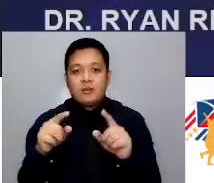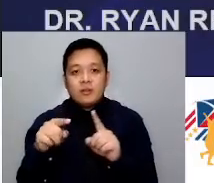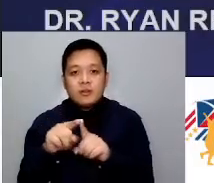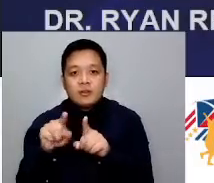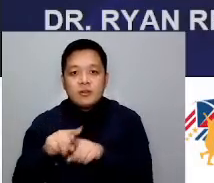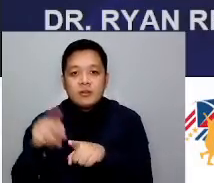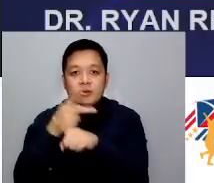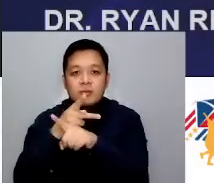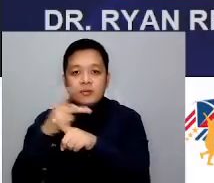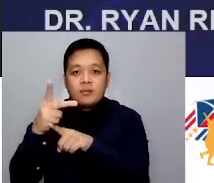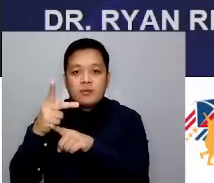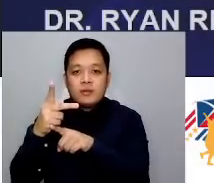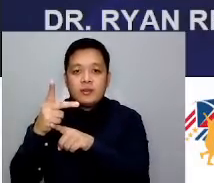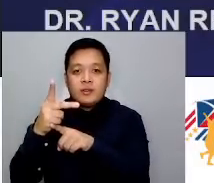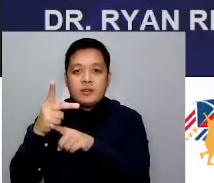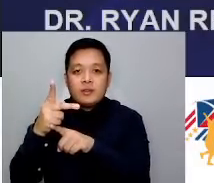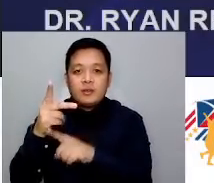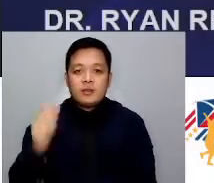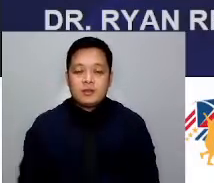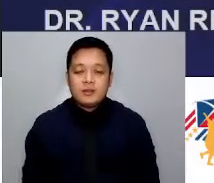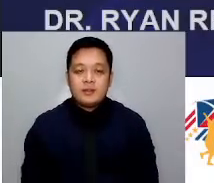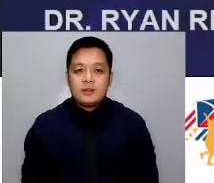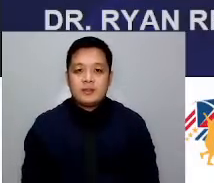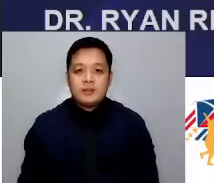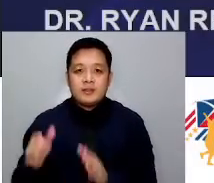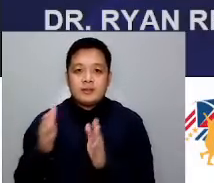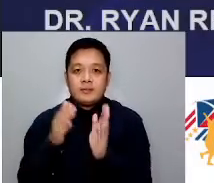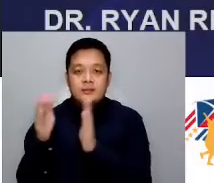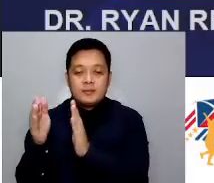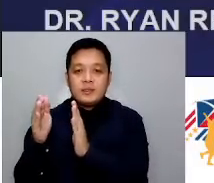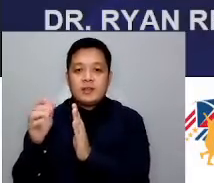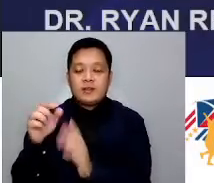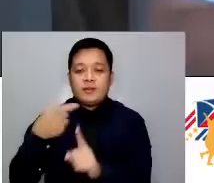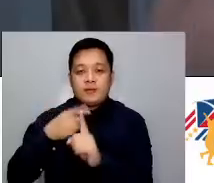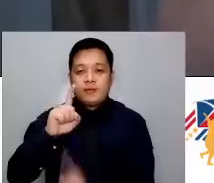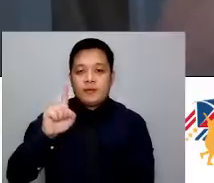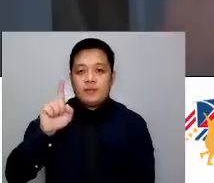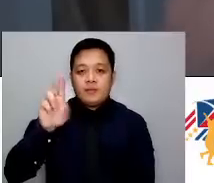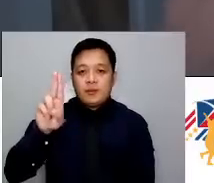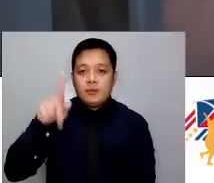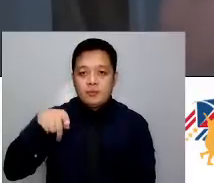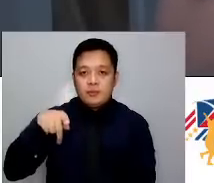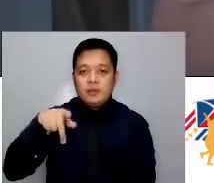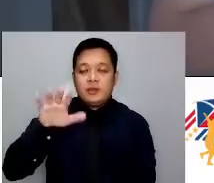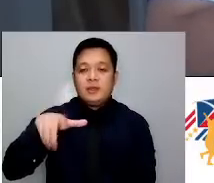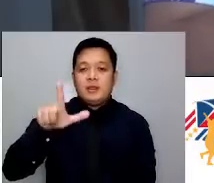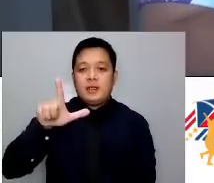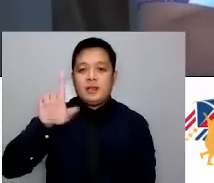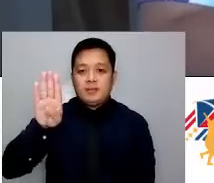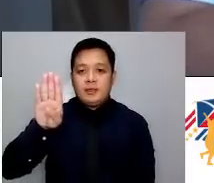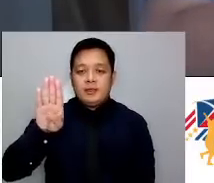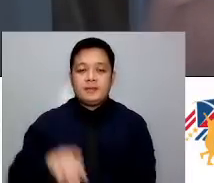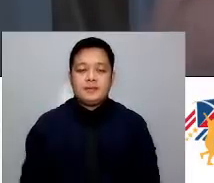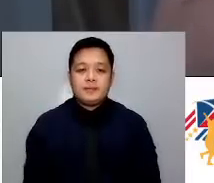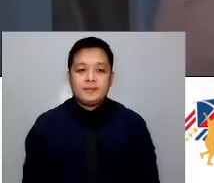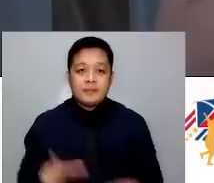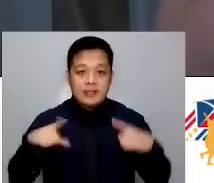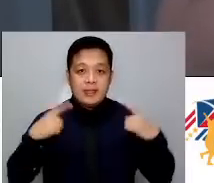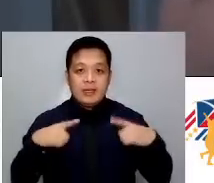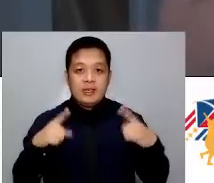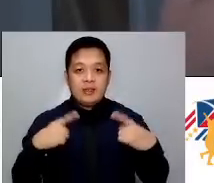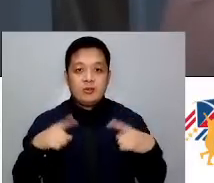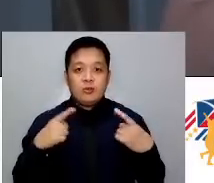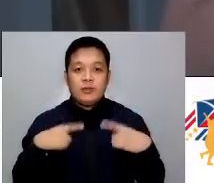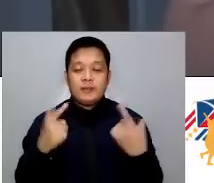Associate Professor 7 of the University of the Philippines, Los Baños, Laguna. For the team category of Robotics and